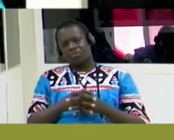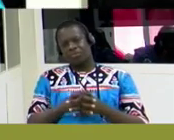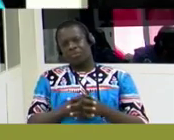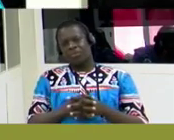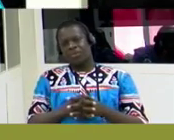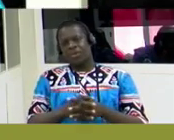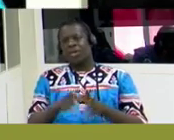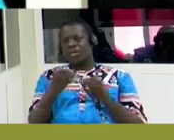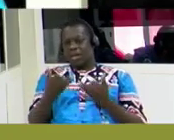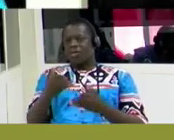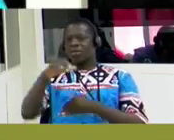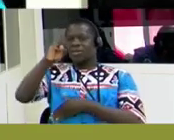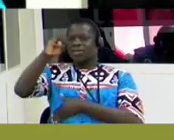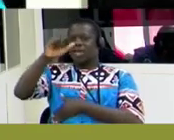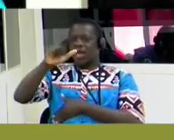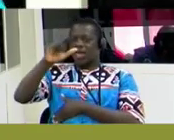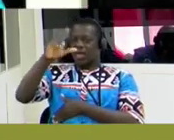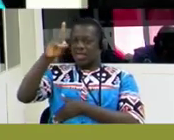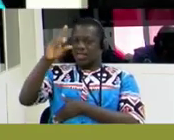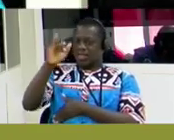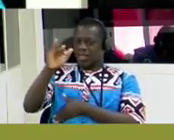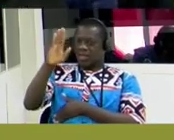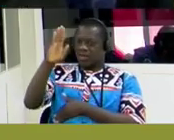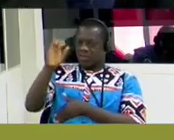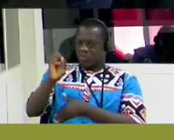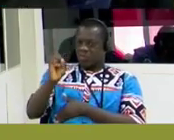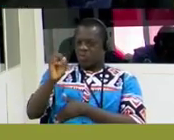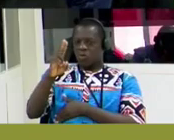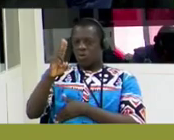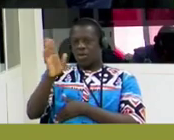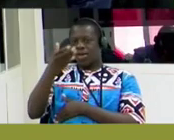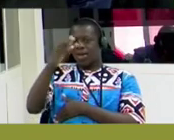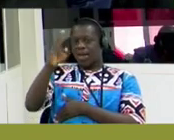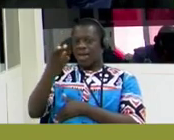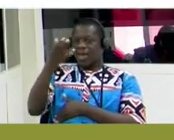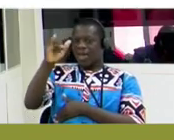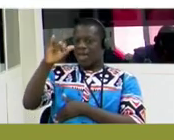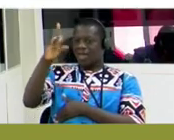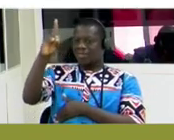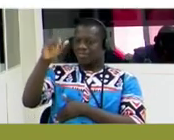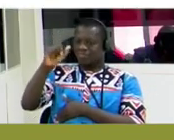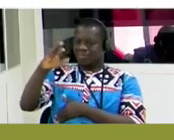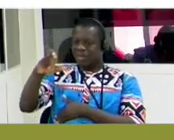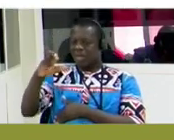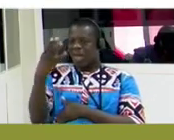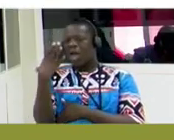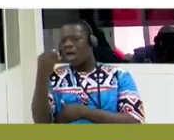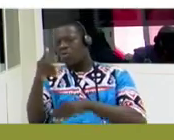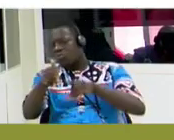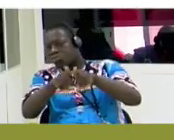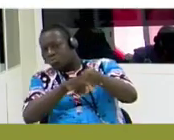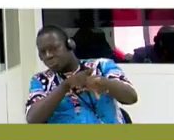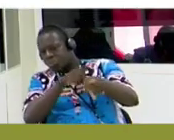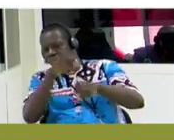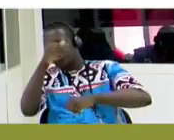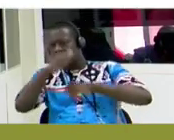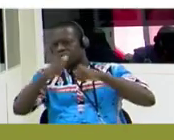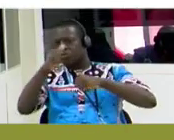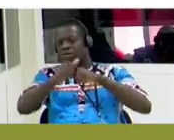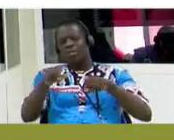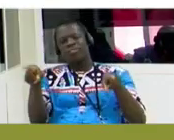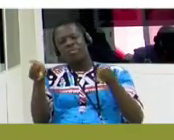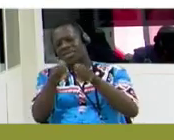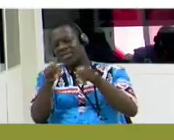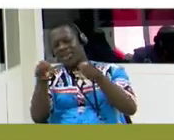Sadibu Haidara, for how long was he tortured? It was the same timing, around the same timing, maybe 30 minutes or